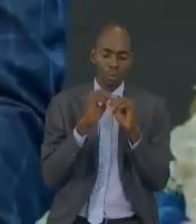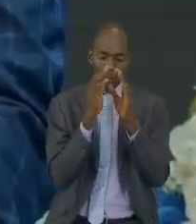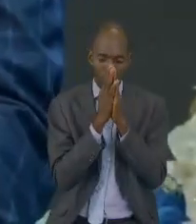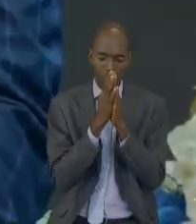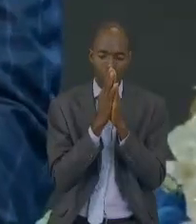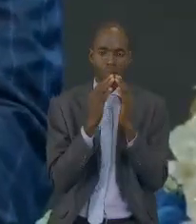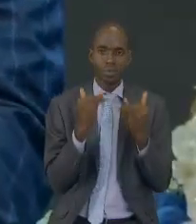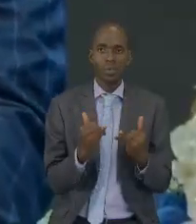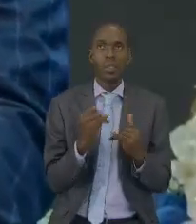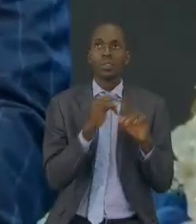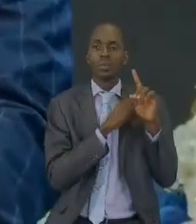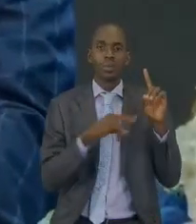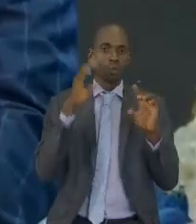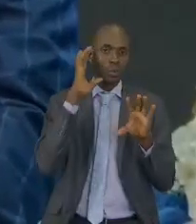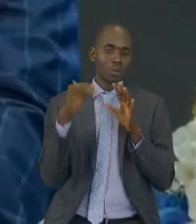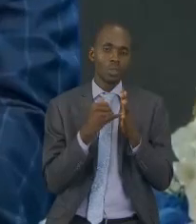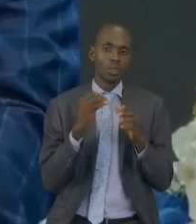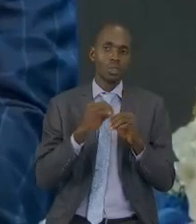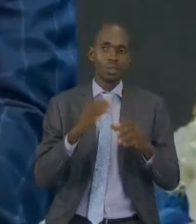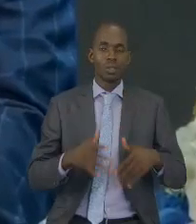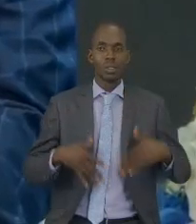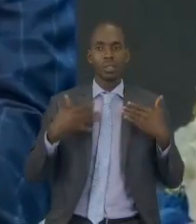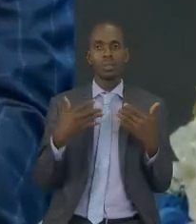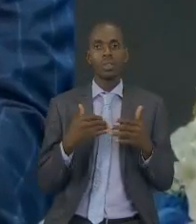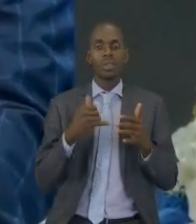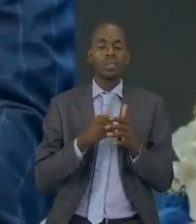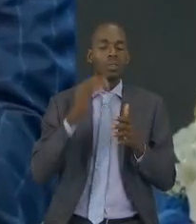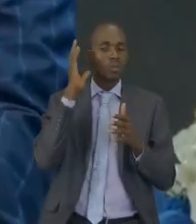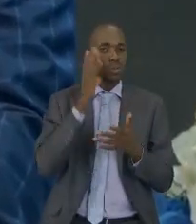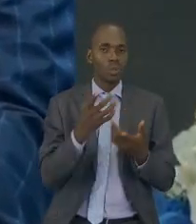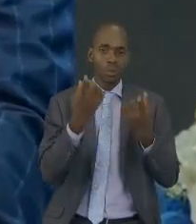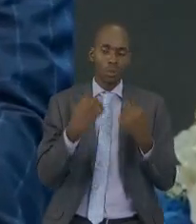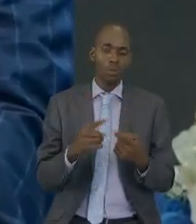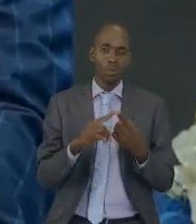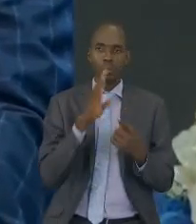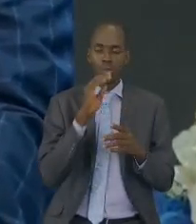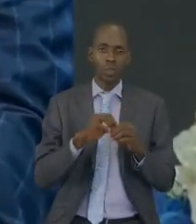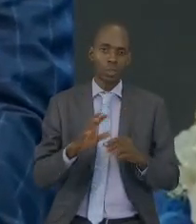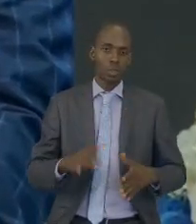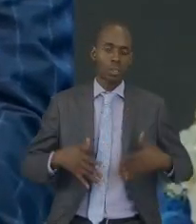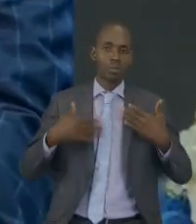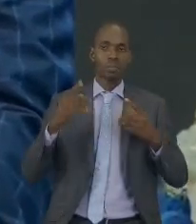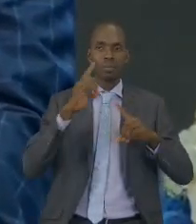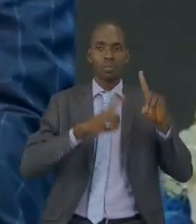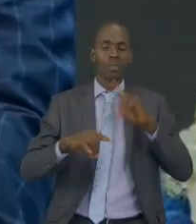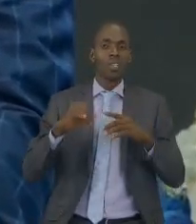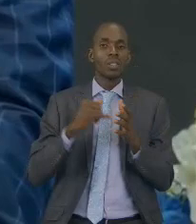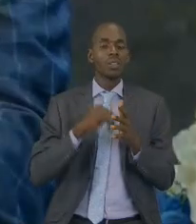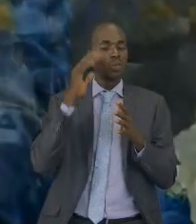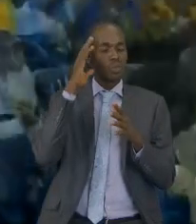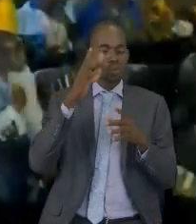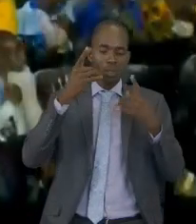done in your life. It will be done in your life. Tell yourself, it will be done in my